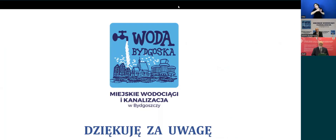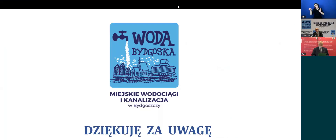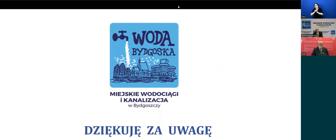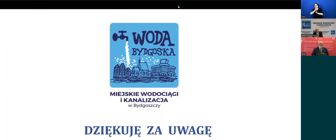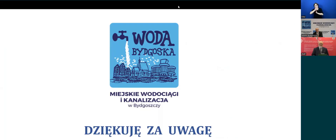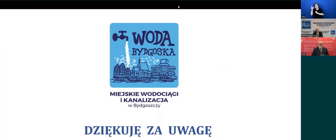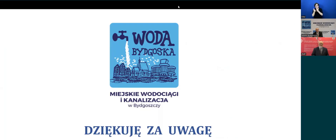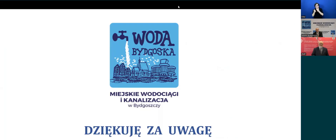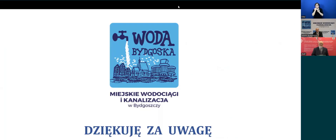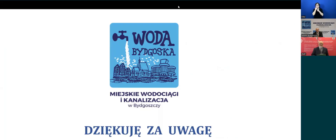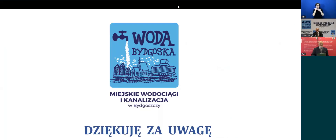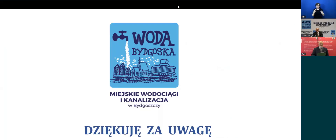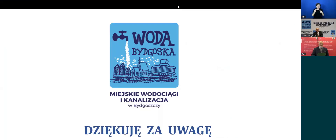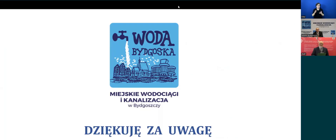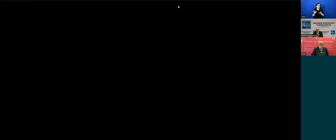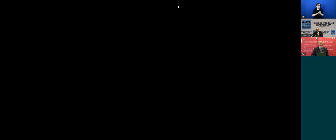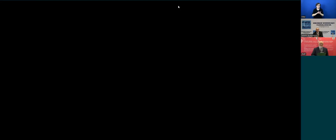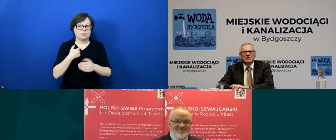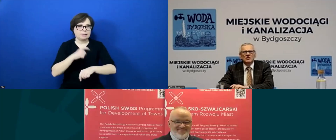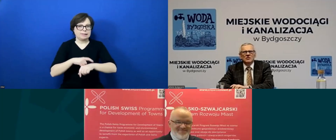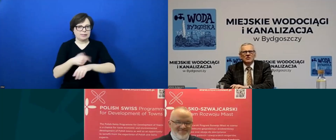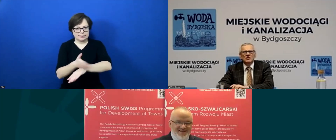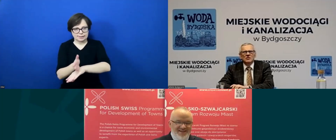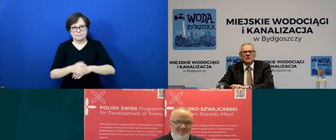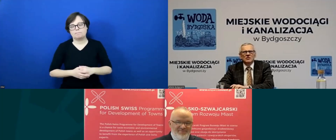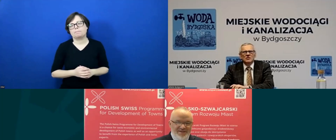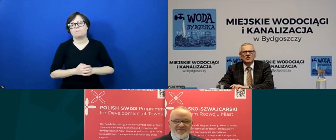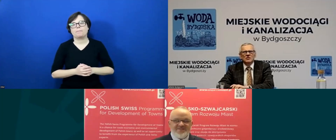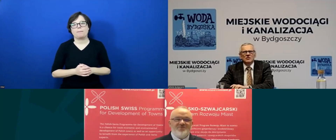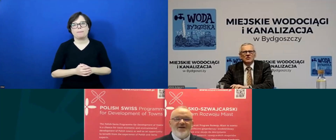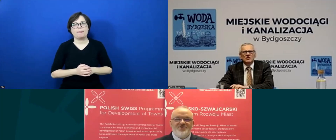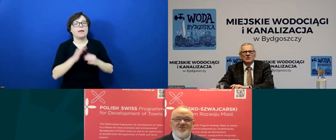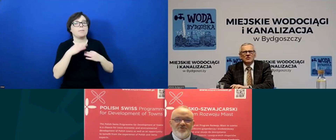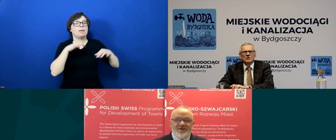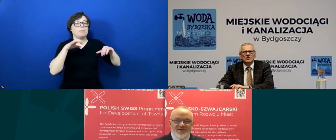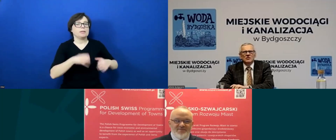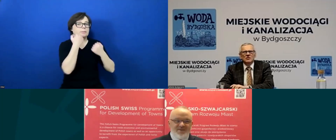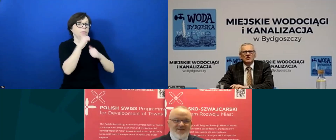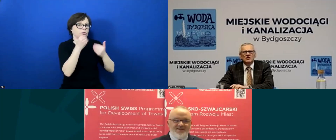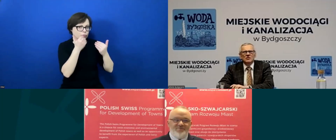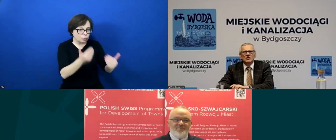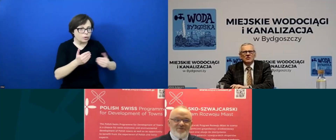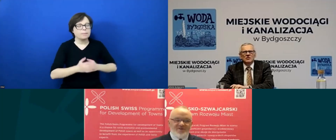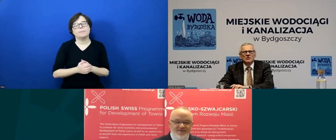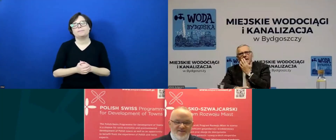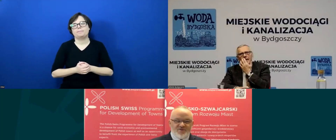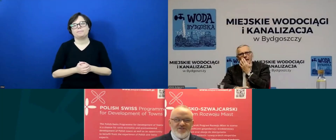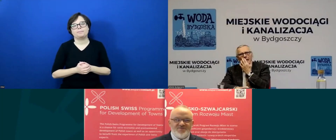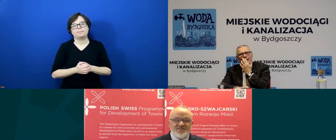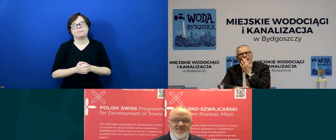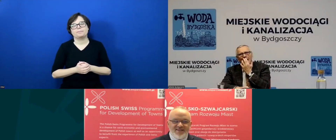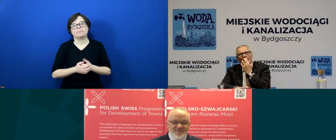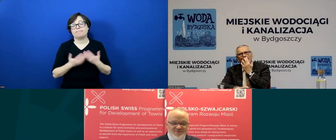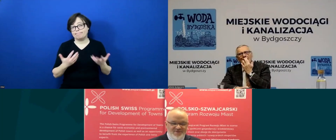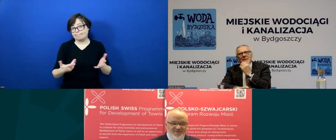park to huge facilities. Sorry for speaking longer. Thank you very much,